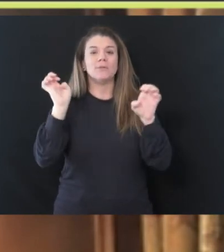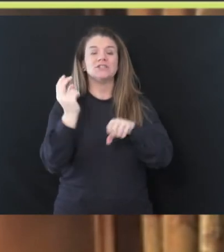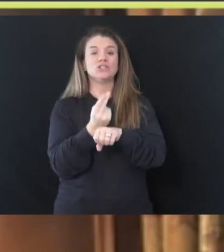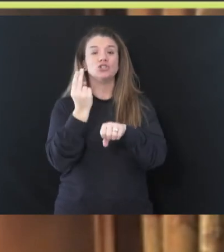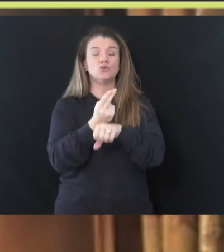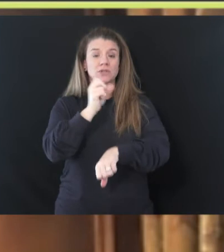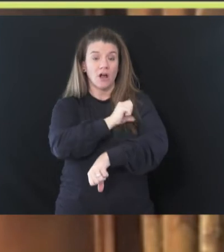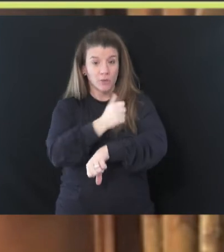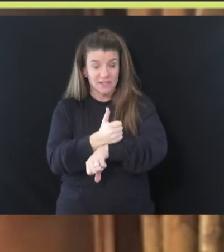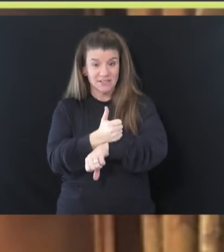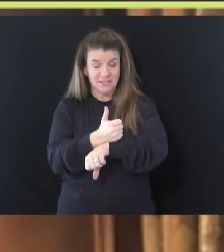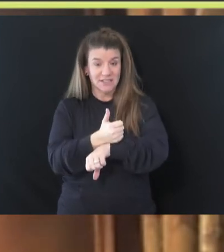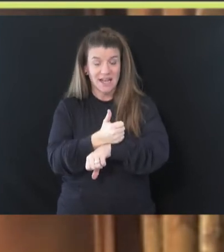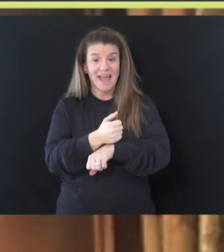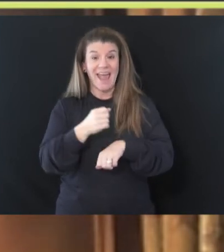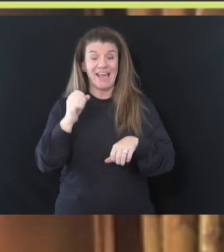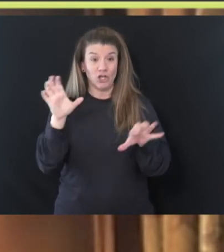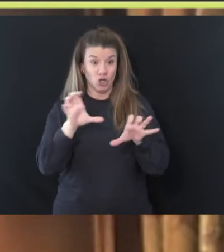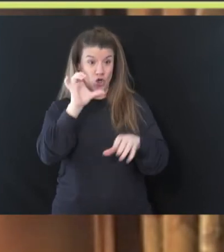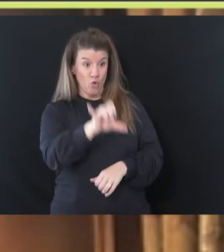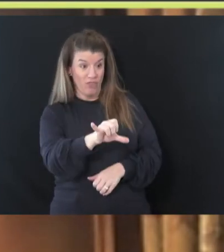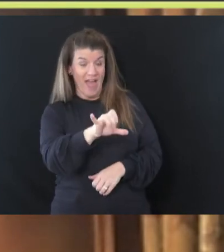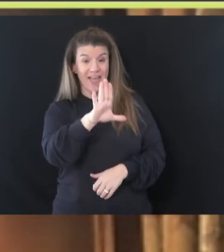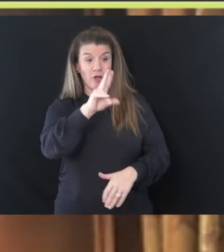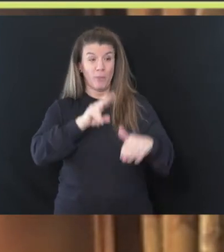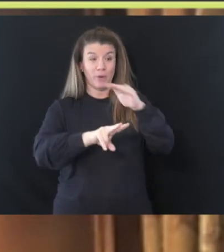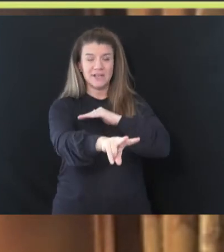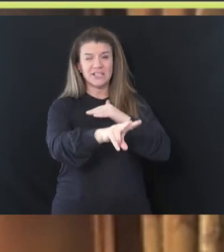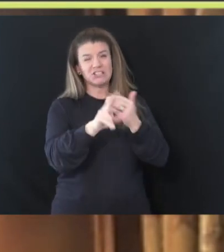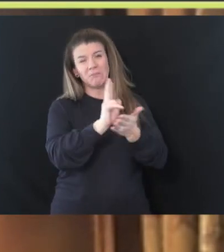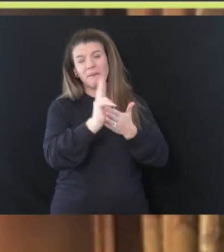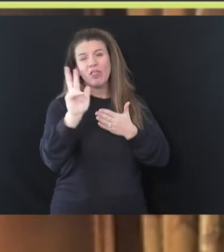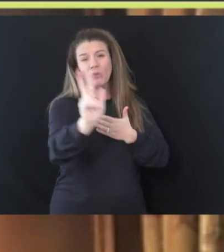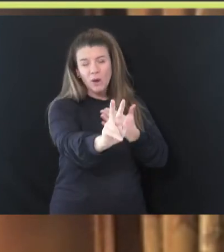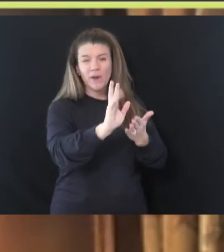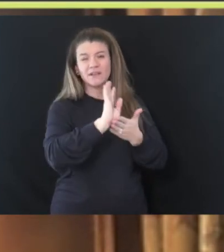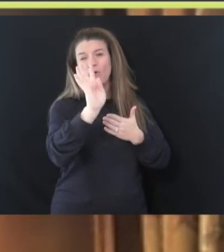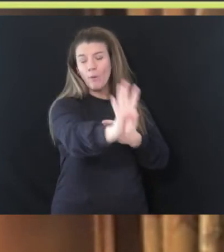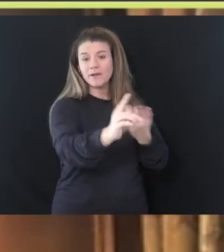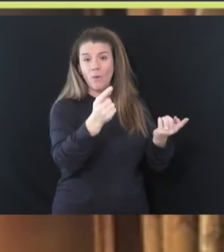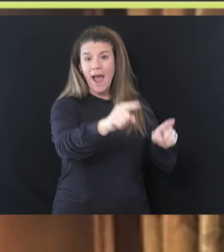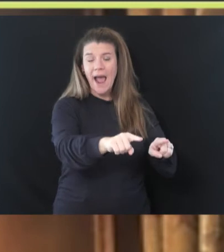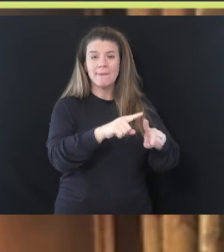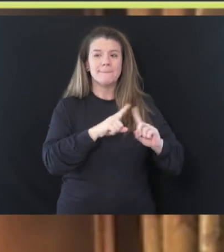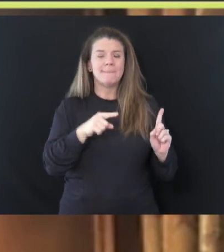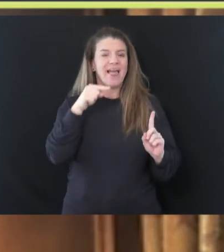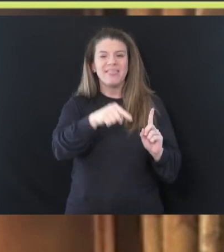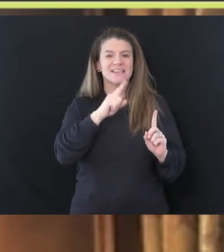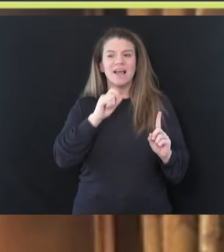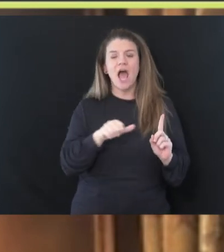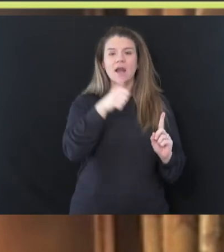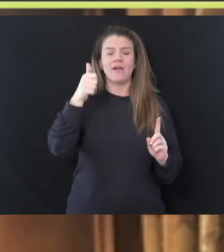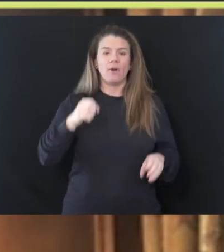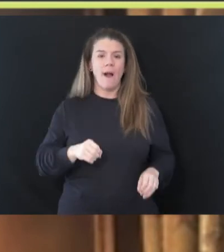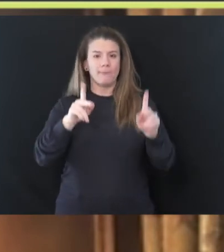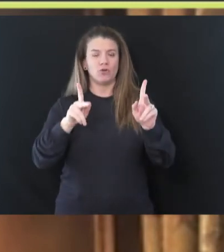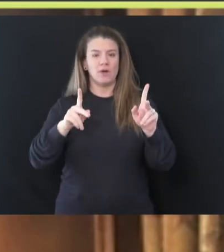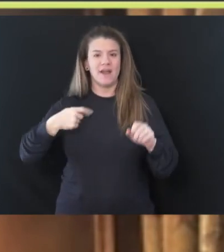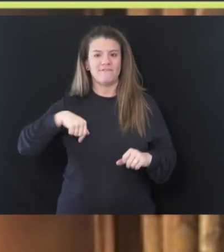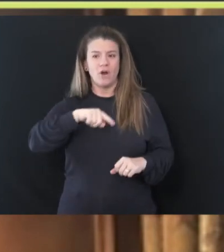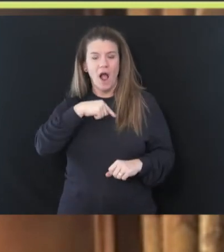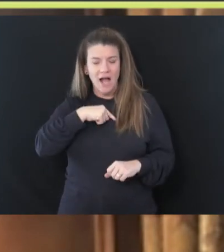authorization, and it will need to do that. And the prediction is the next 3 weeks that will happen. But this is just another opportunity for us to